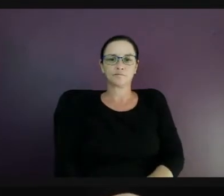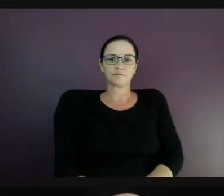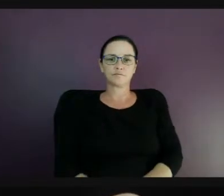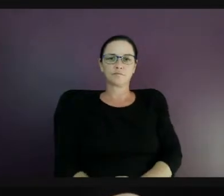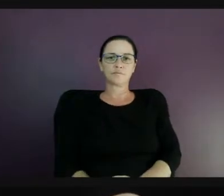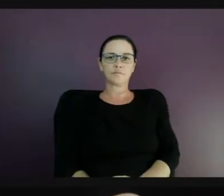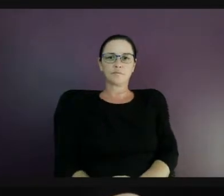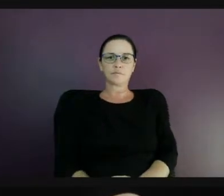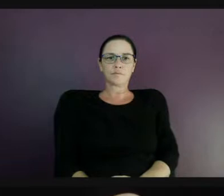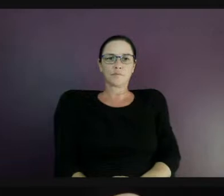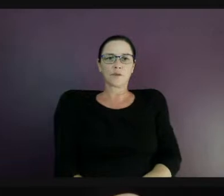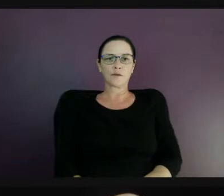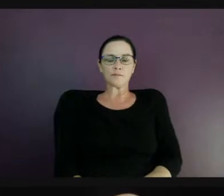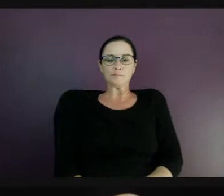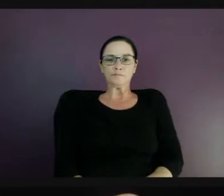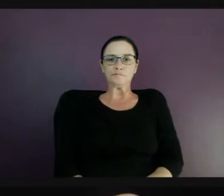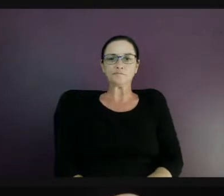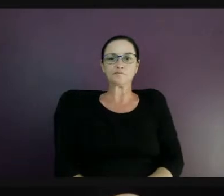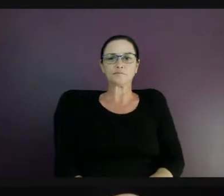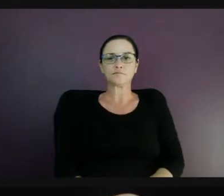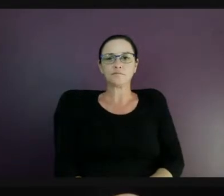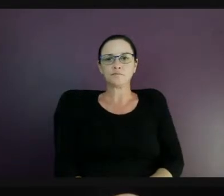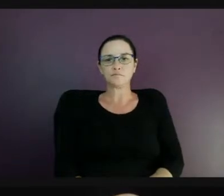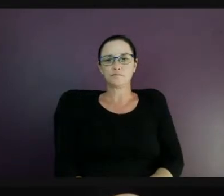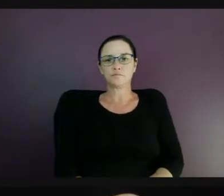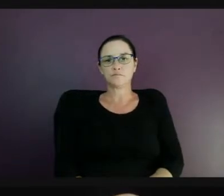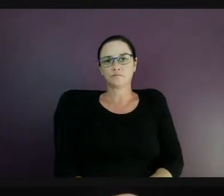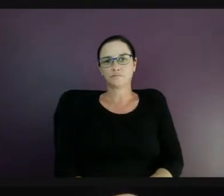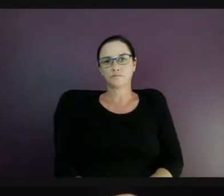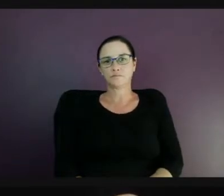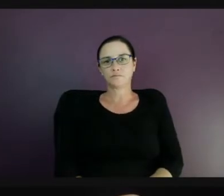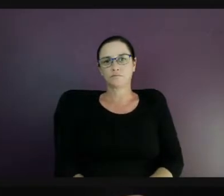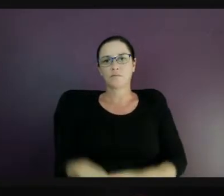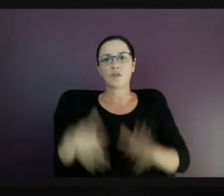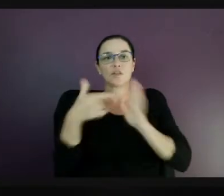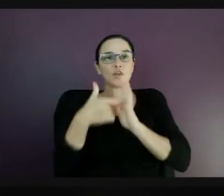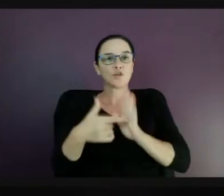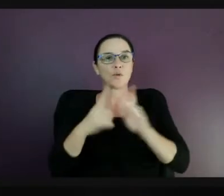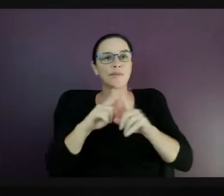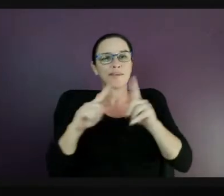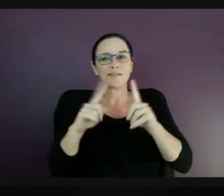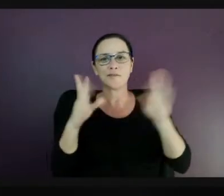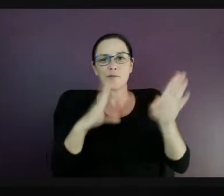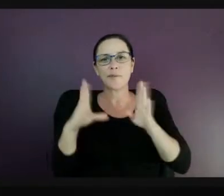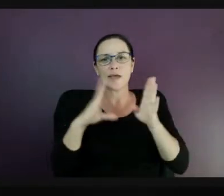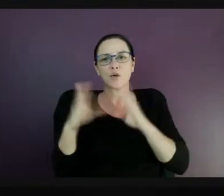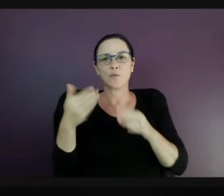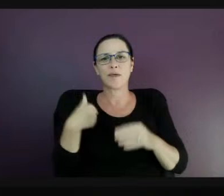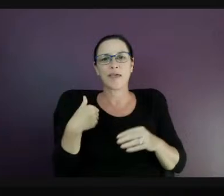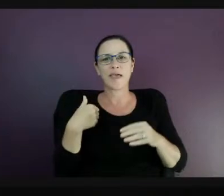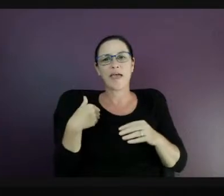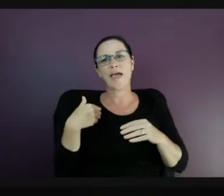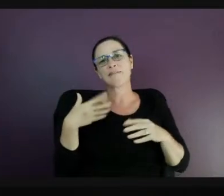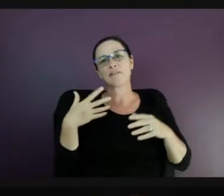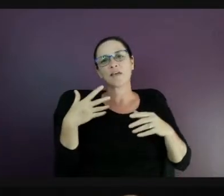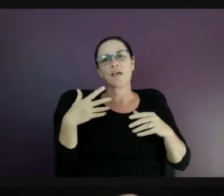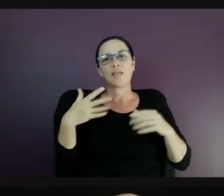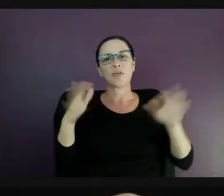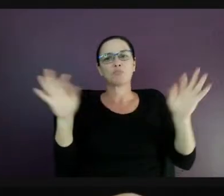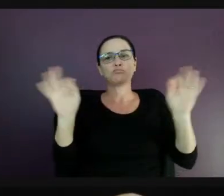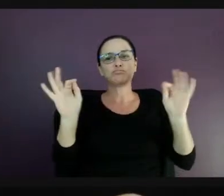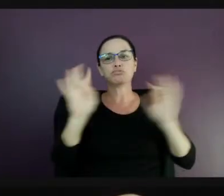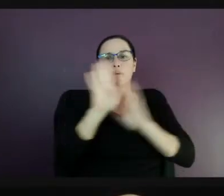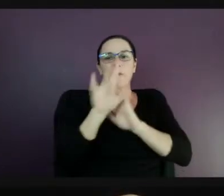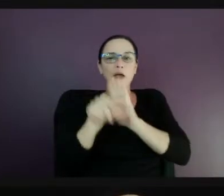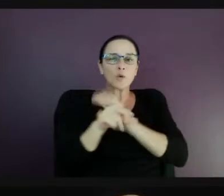and start off with a wide map here, showing the pattern of earthquakes across the island. You see we have our background earthquakes around